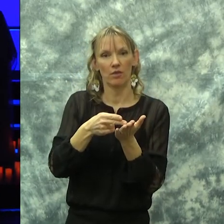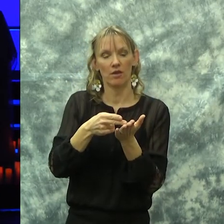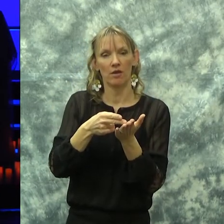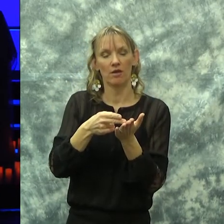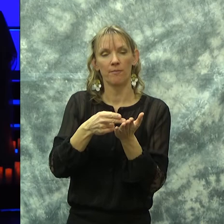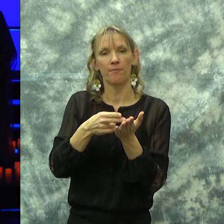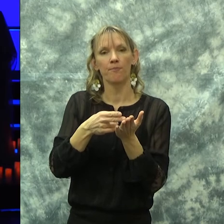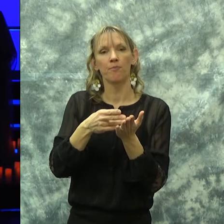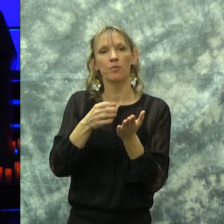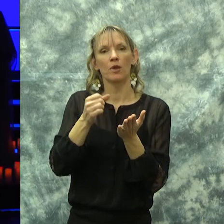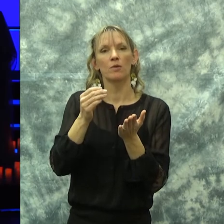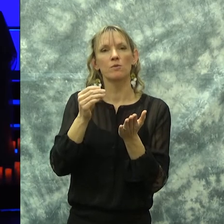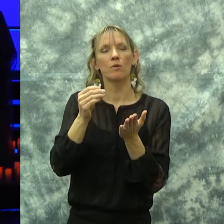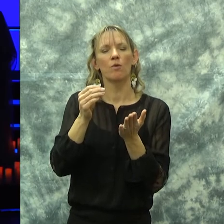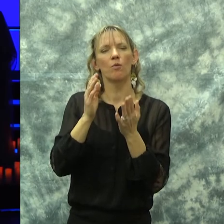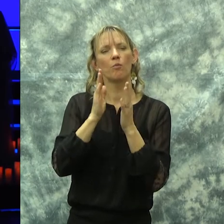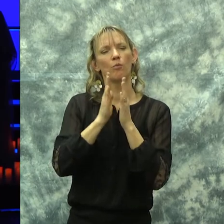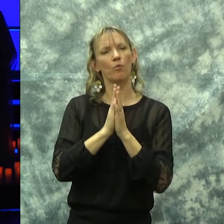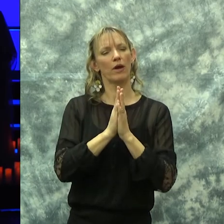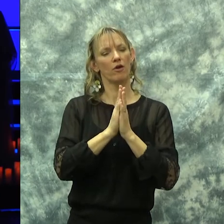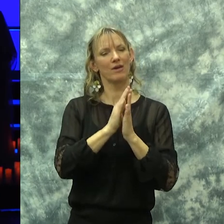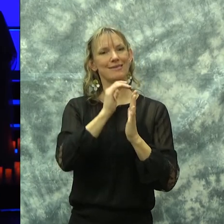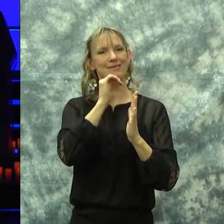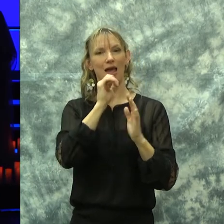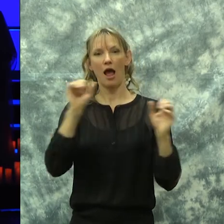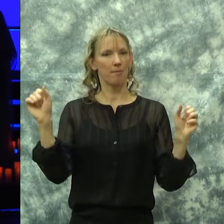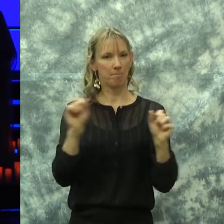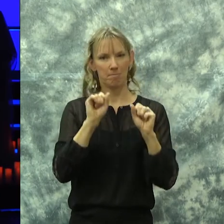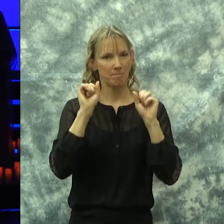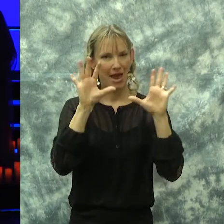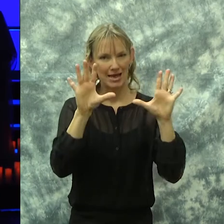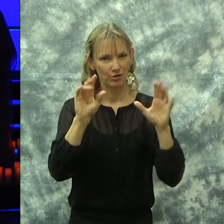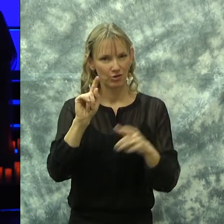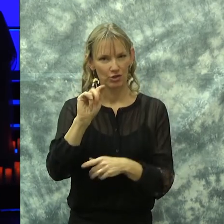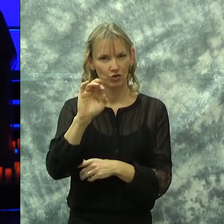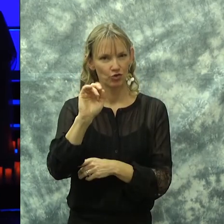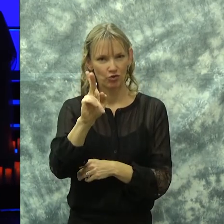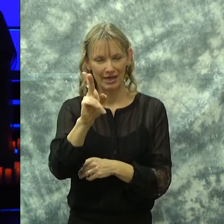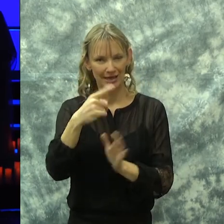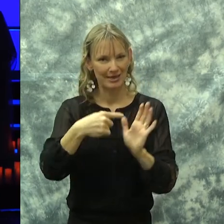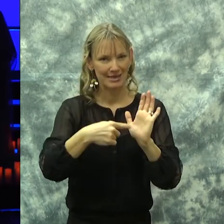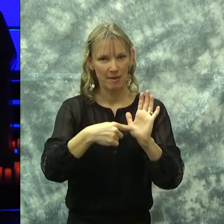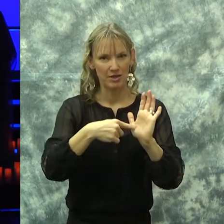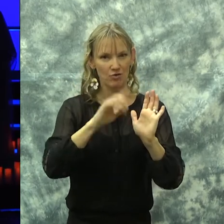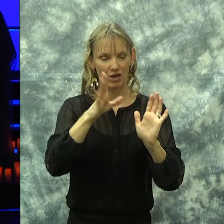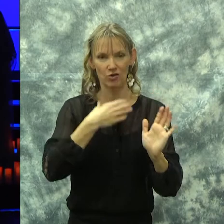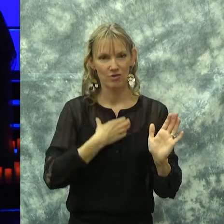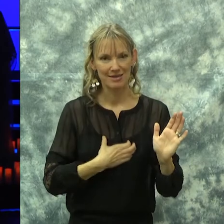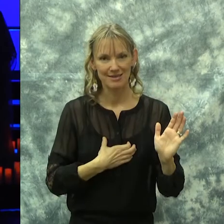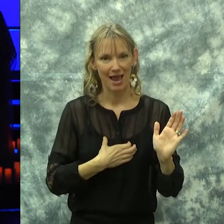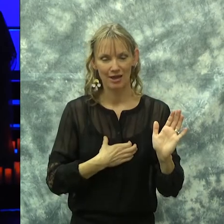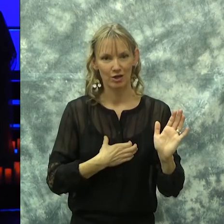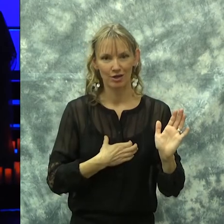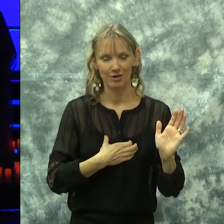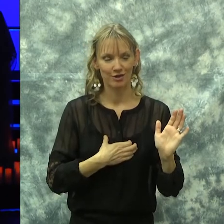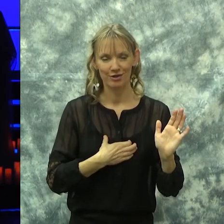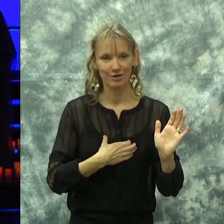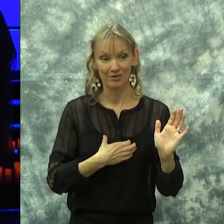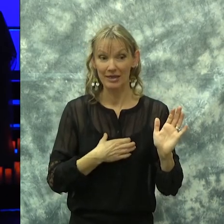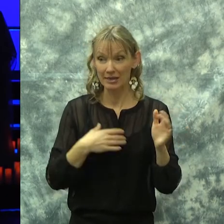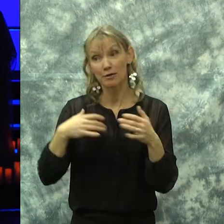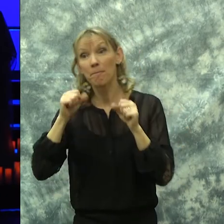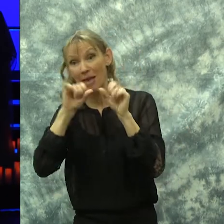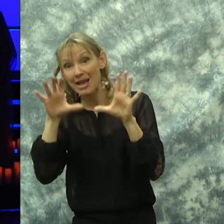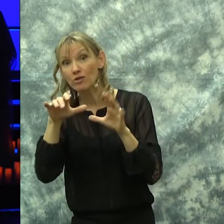And so see prayer not as a magic trick to demonstrate your desires, as magical as it